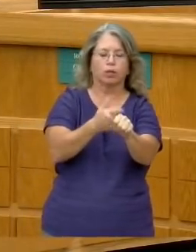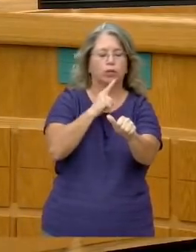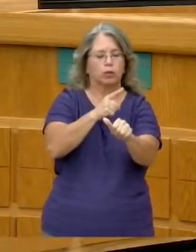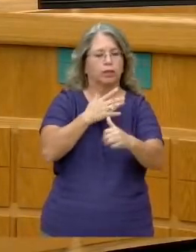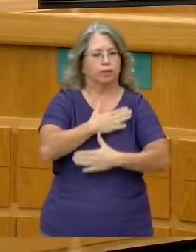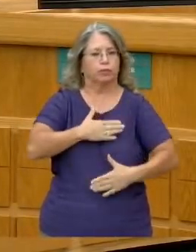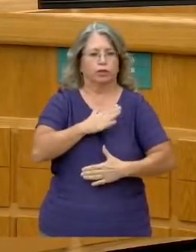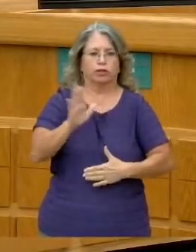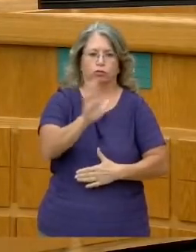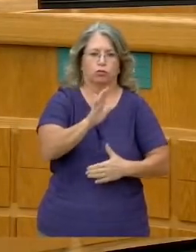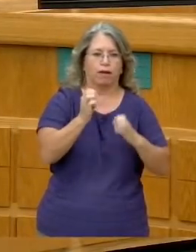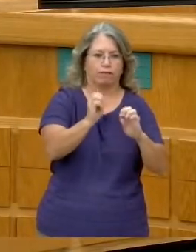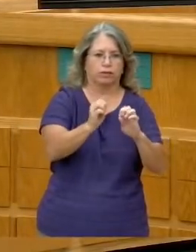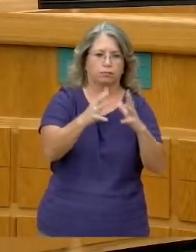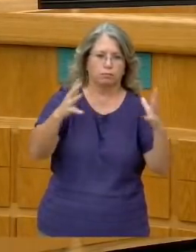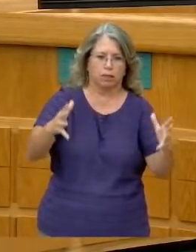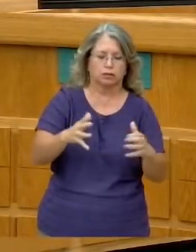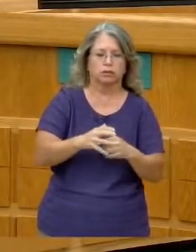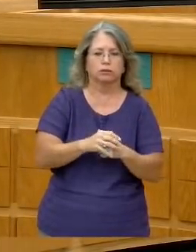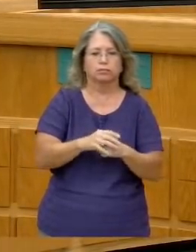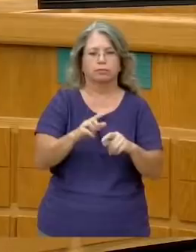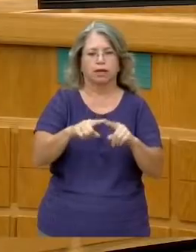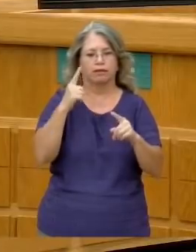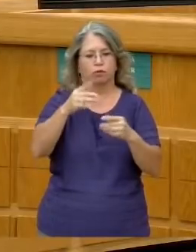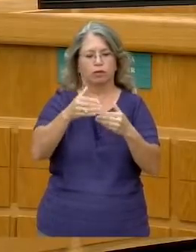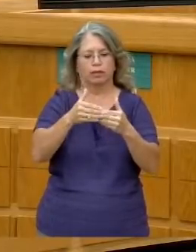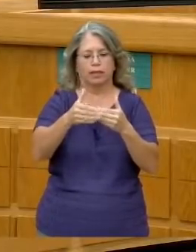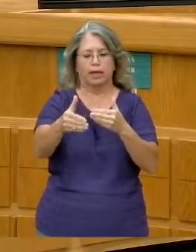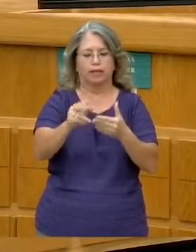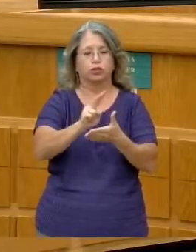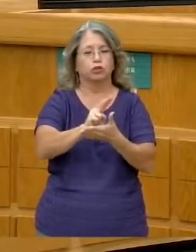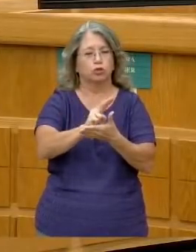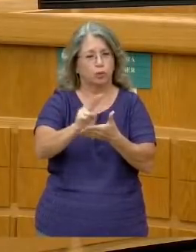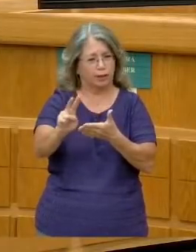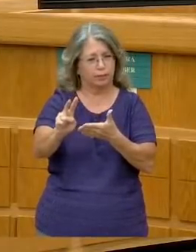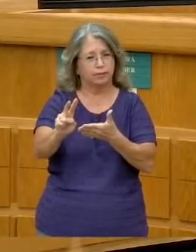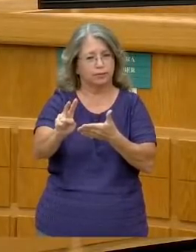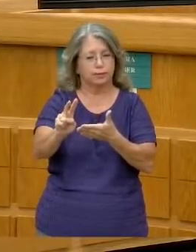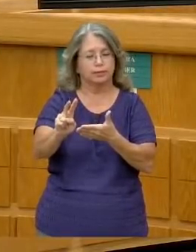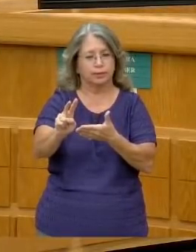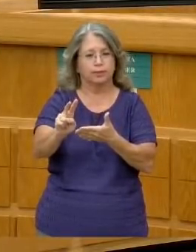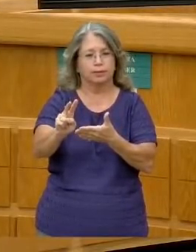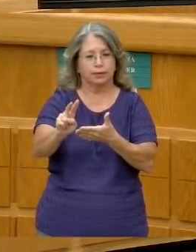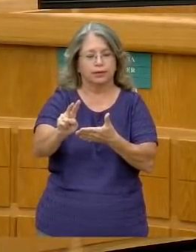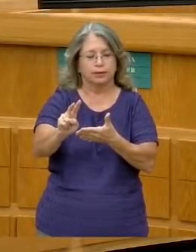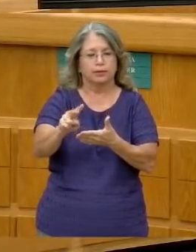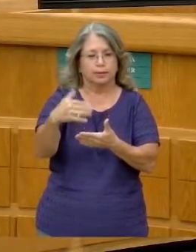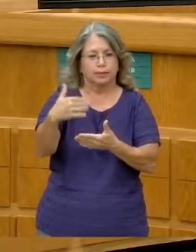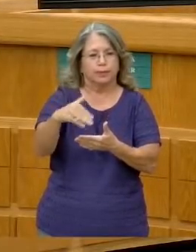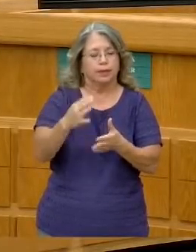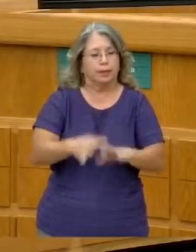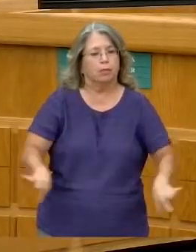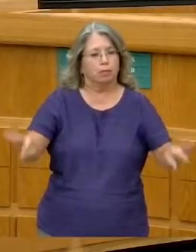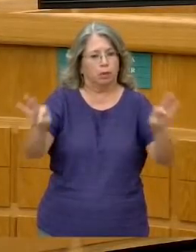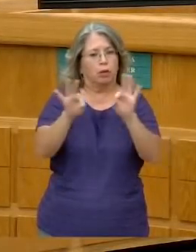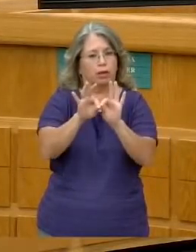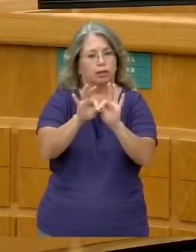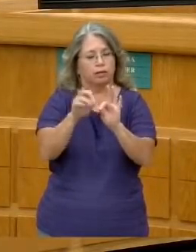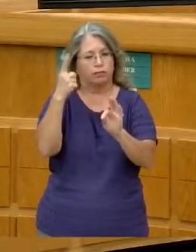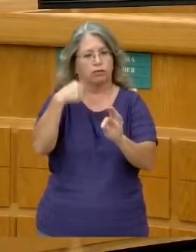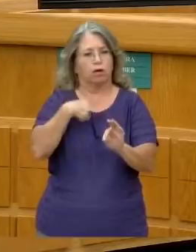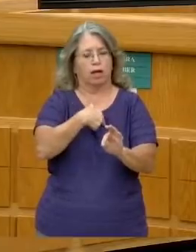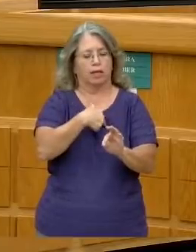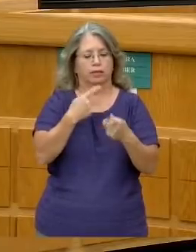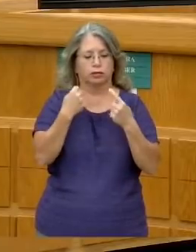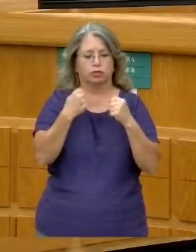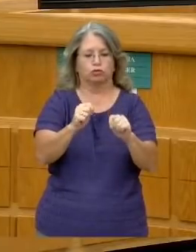much. And but the next 2 weeks are, I think, going to be extremely important to us in trying